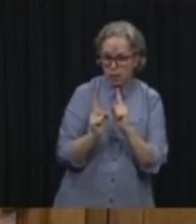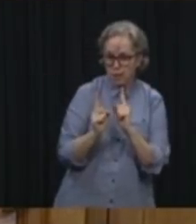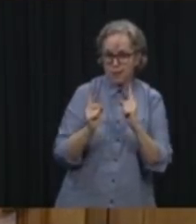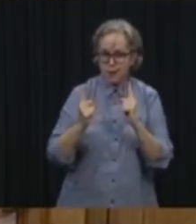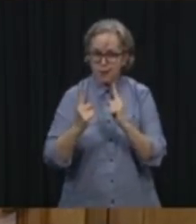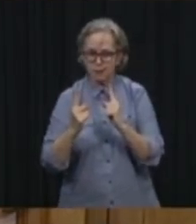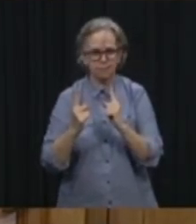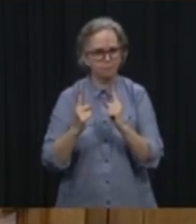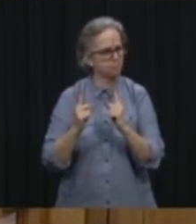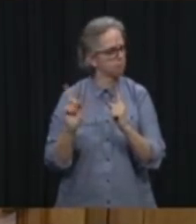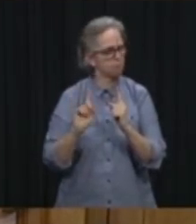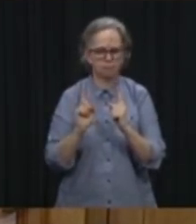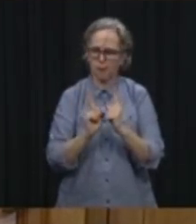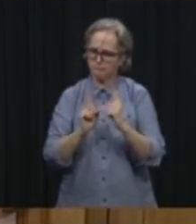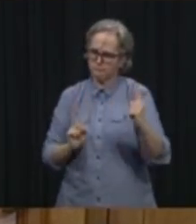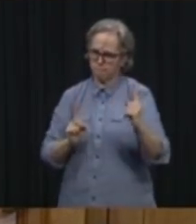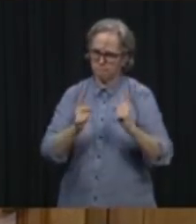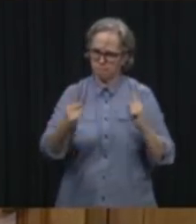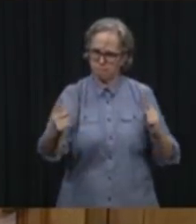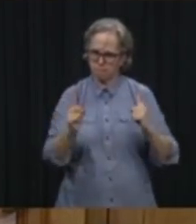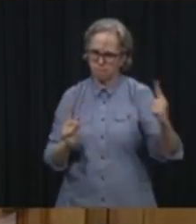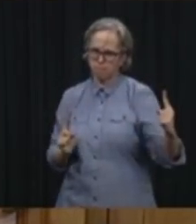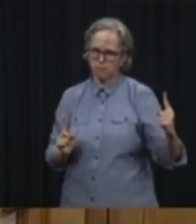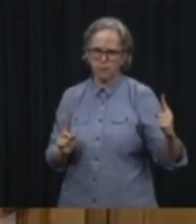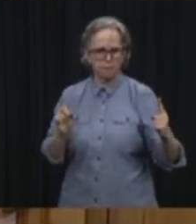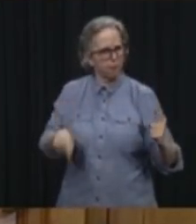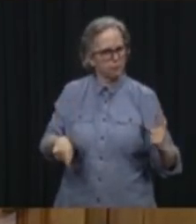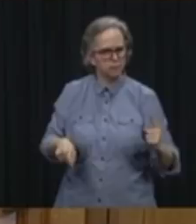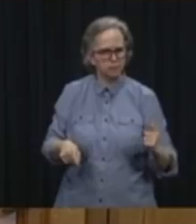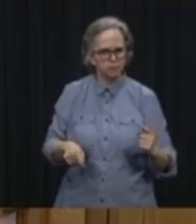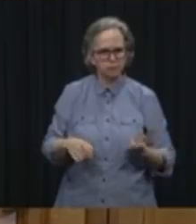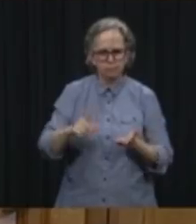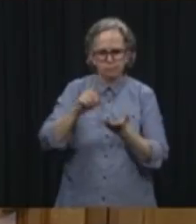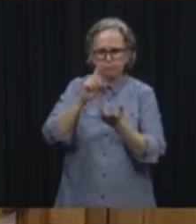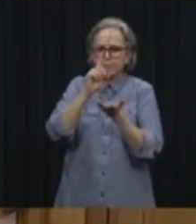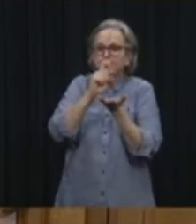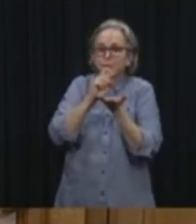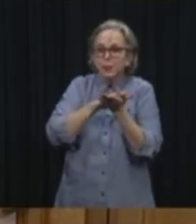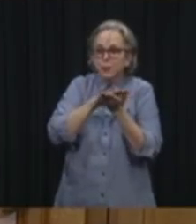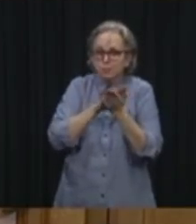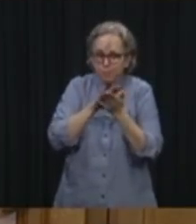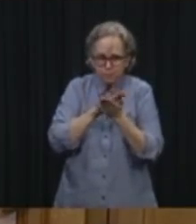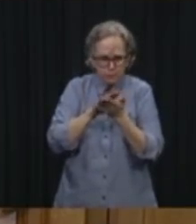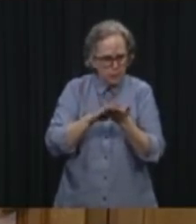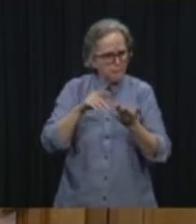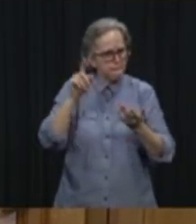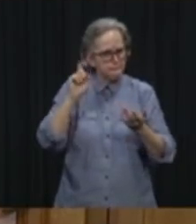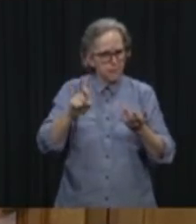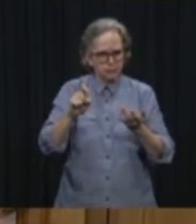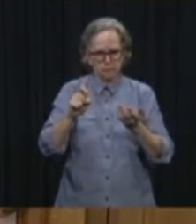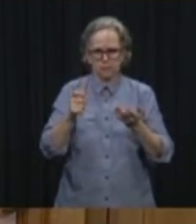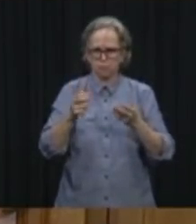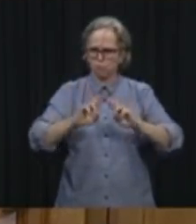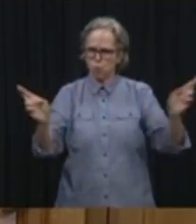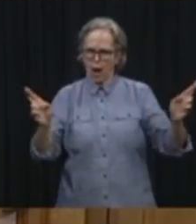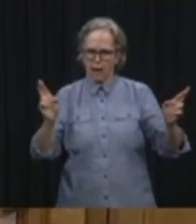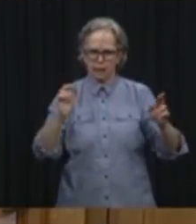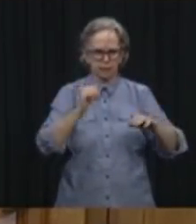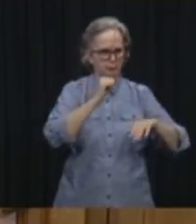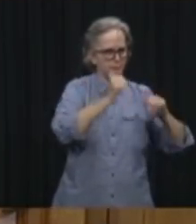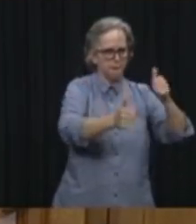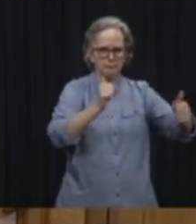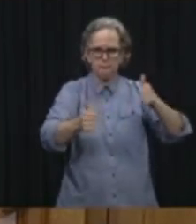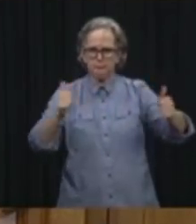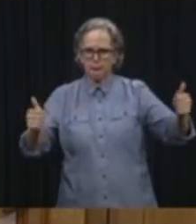that. Hand sanitizer and sanitizing products must be readily available for employees and